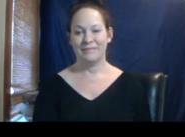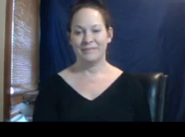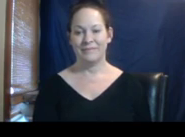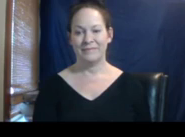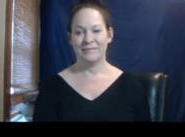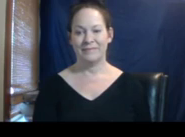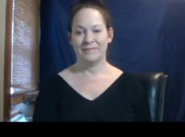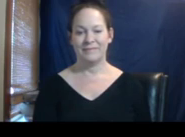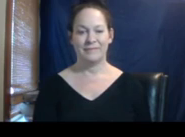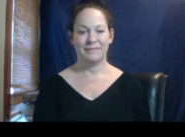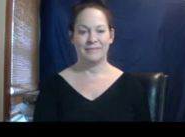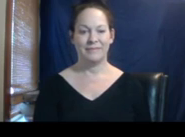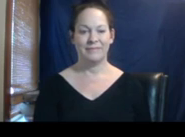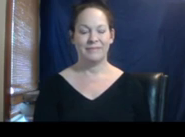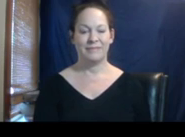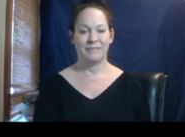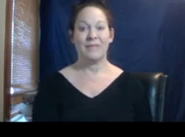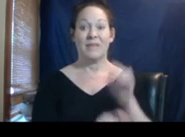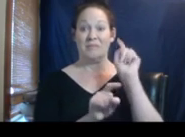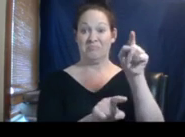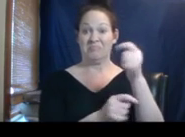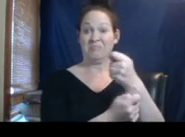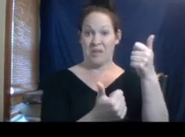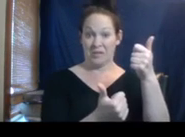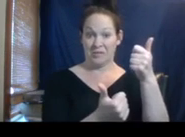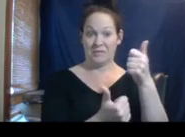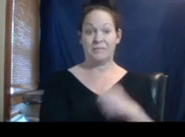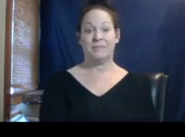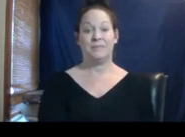If I did my job right, the leading terms cancel.